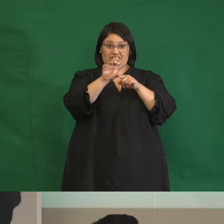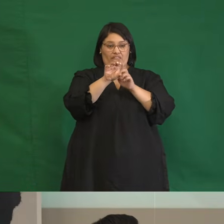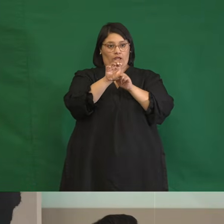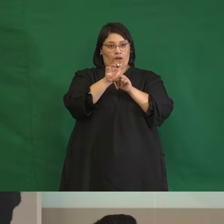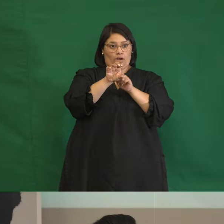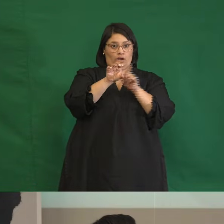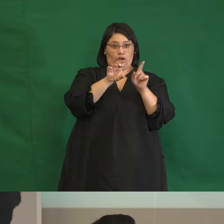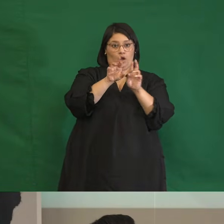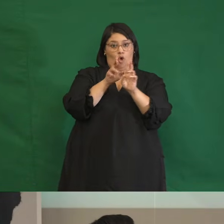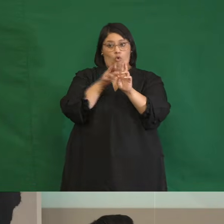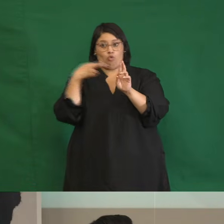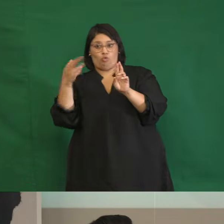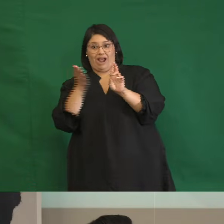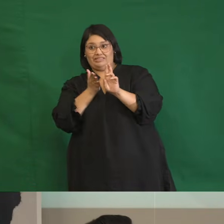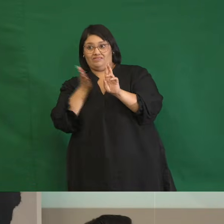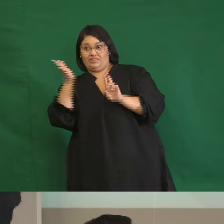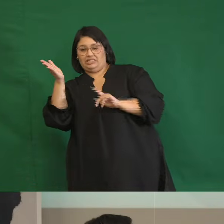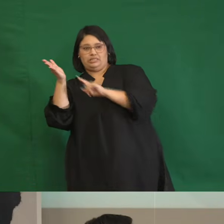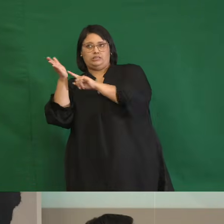right-hand side.